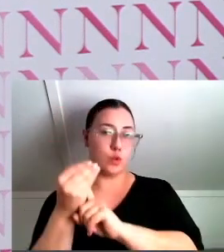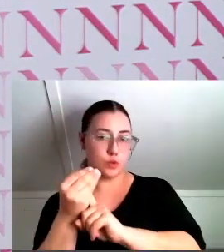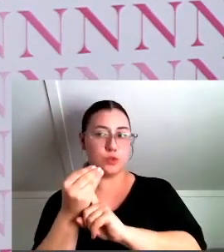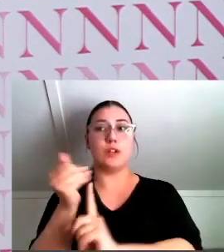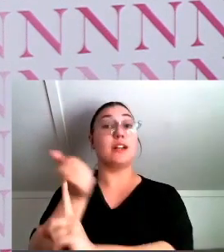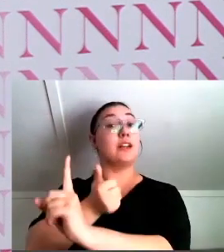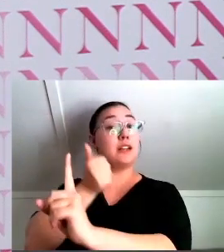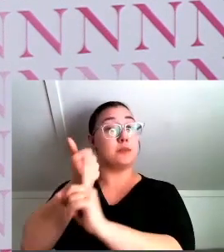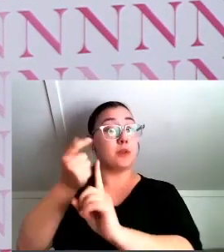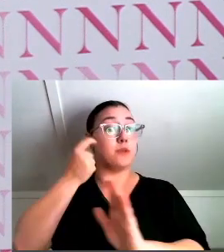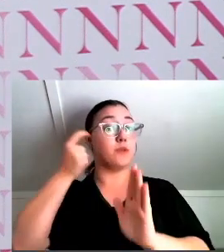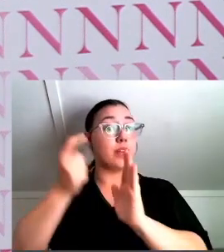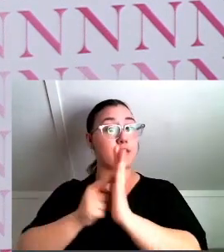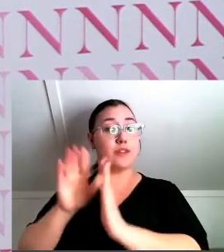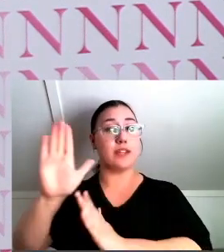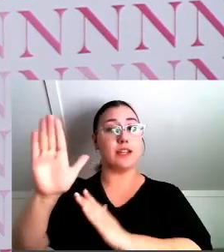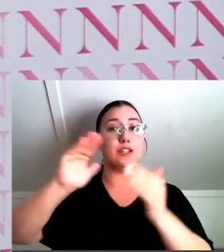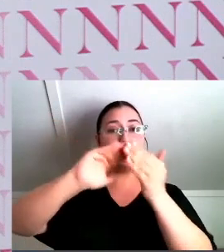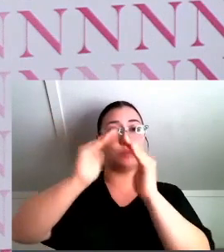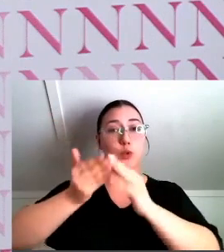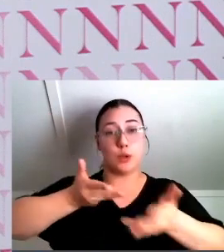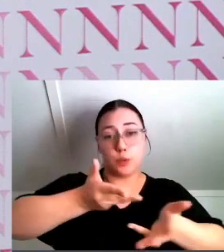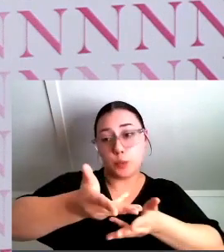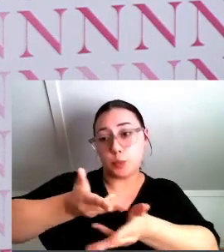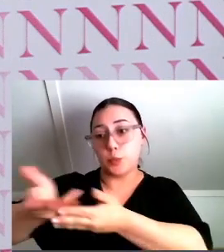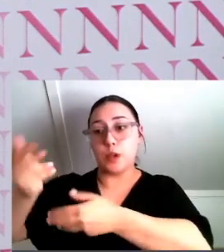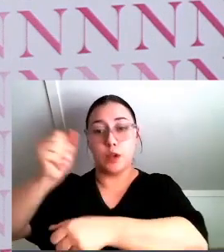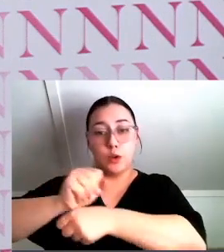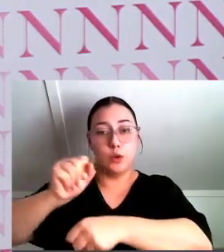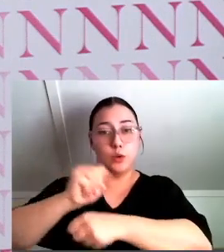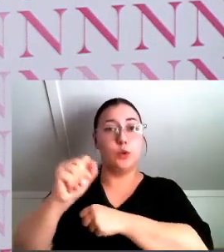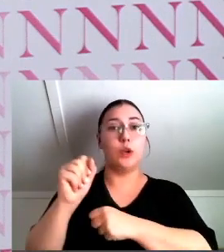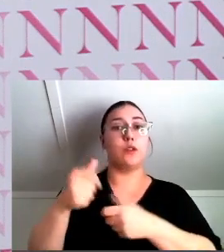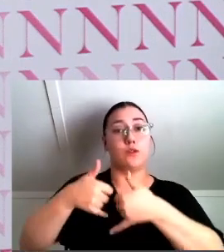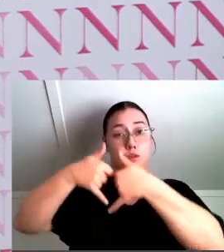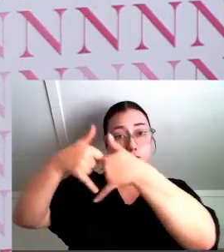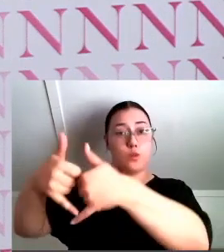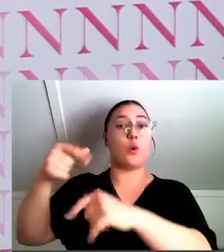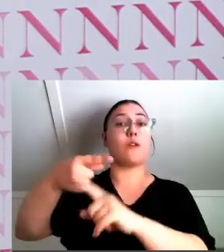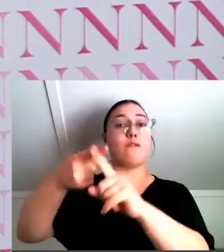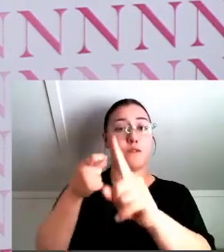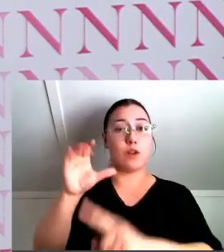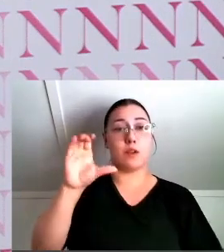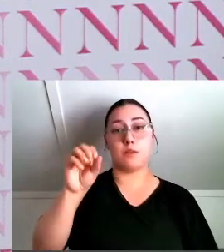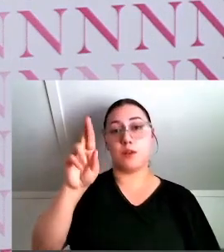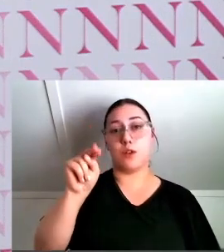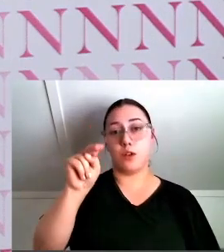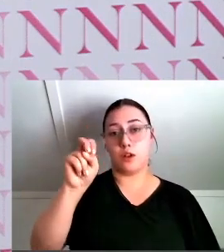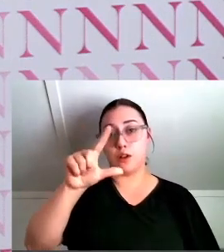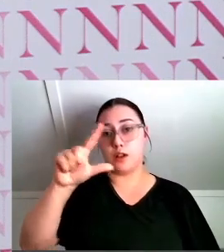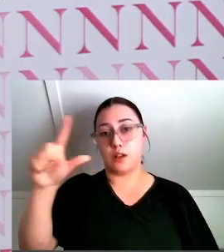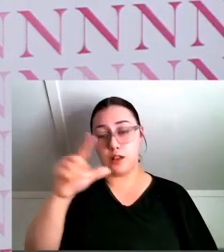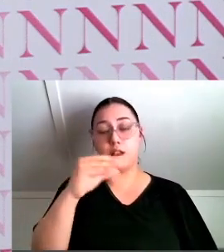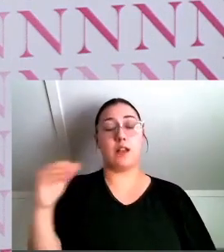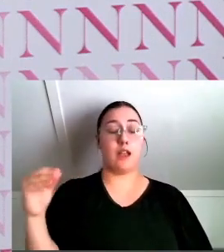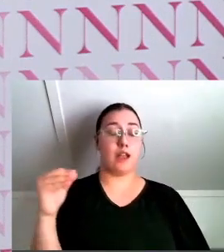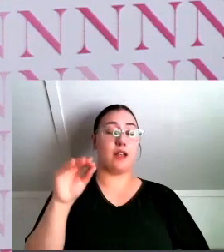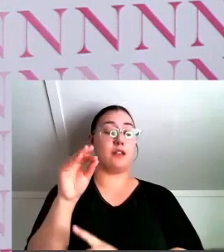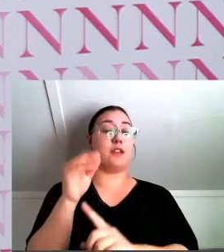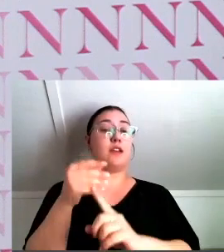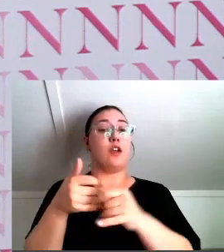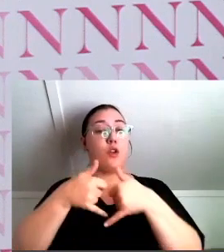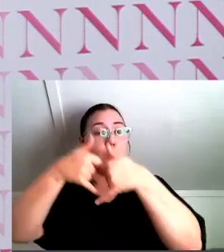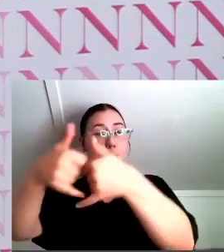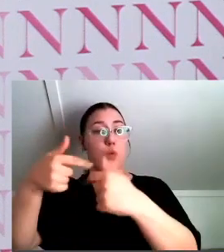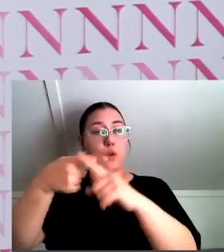community engagement work with the Rollins College Cornell Distinguished Service Award and a Florida Campus Compact Service Learning Faculty Award.